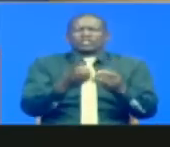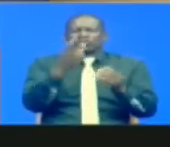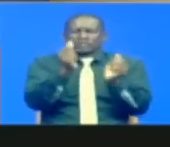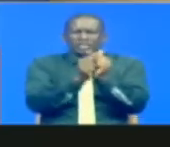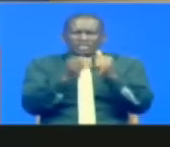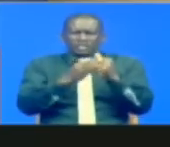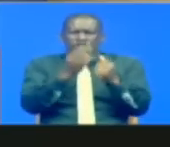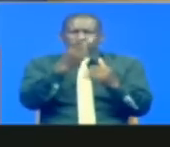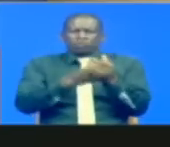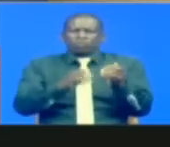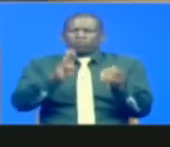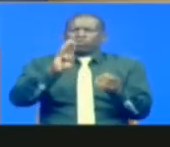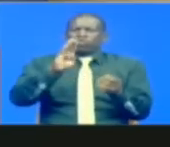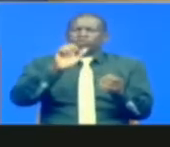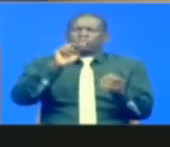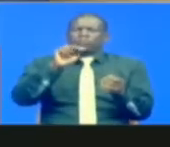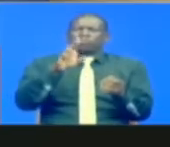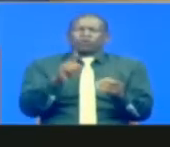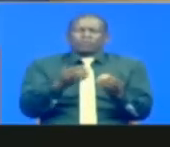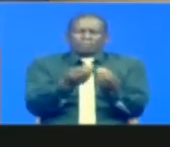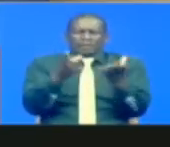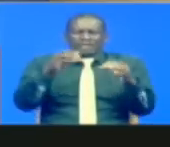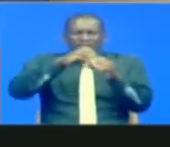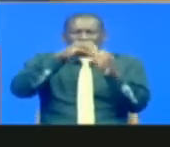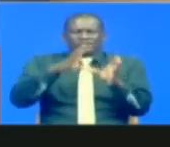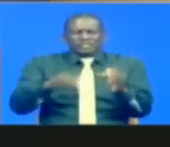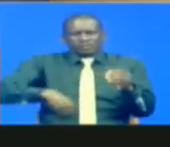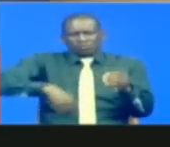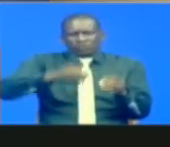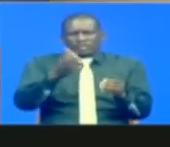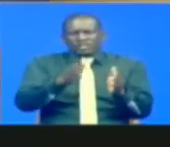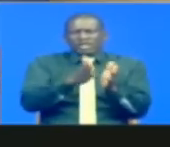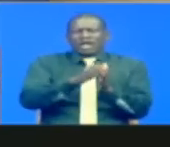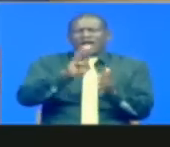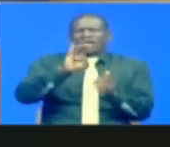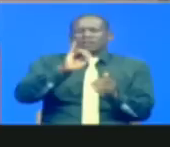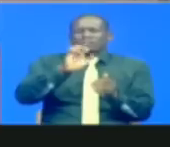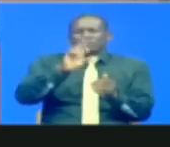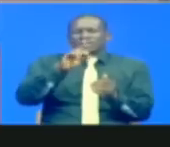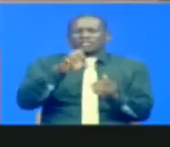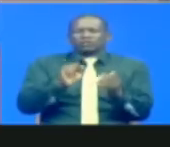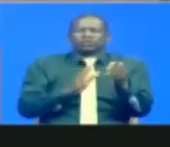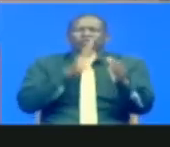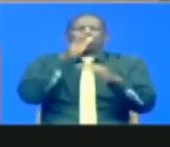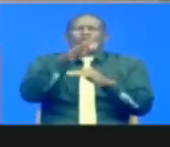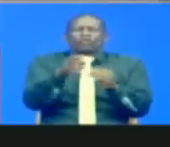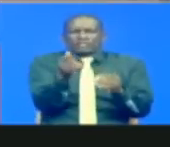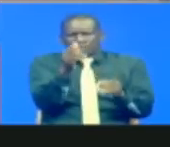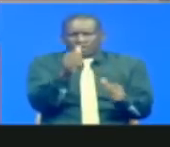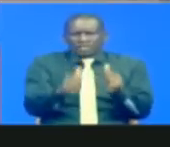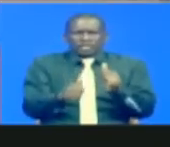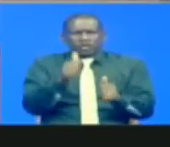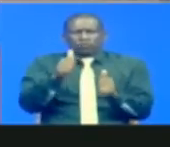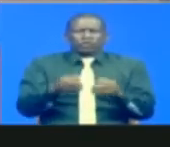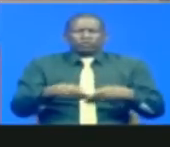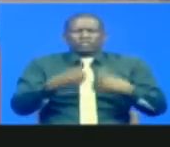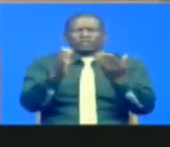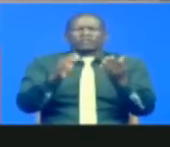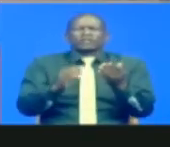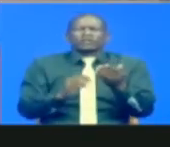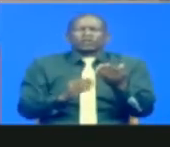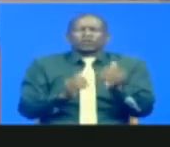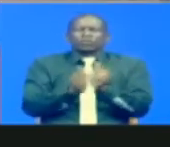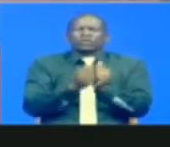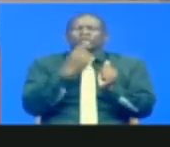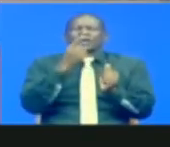whole attracted a high appetite from investors, with bids received exceeding the amount on offer by 155%. Important